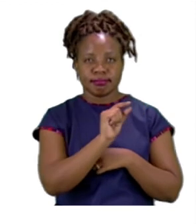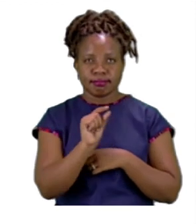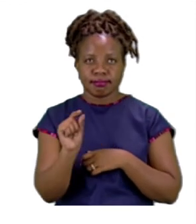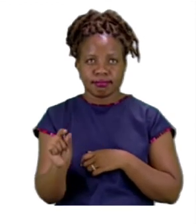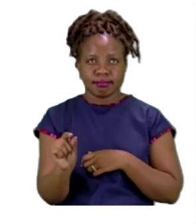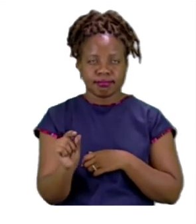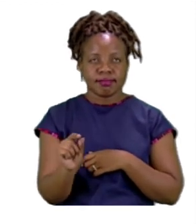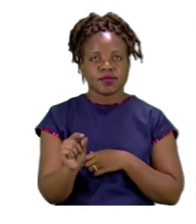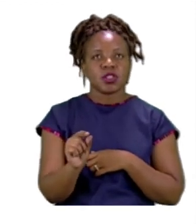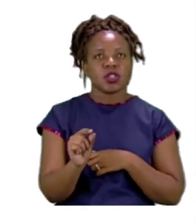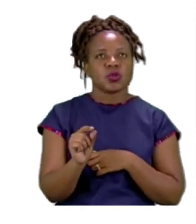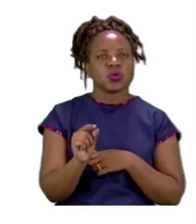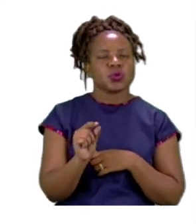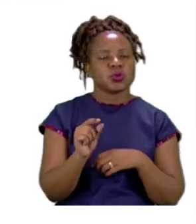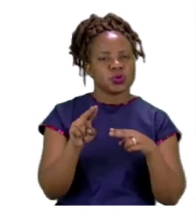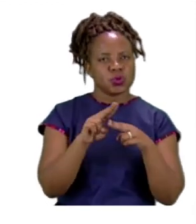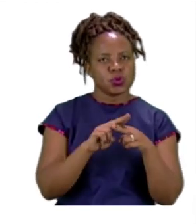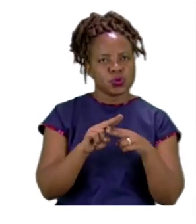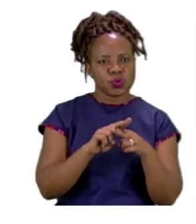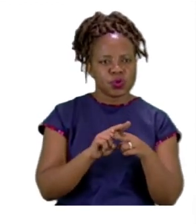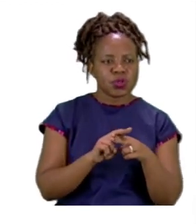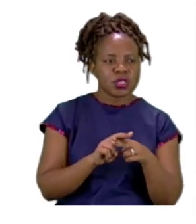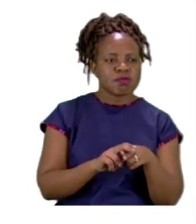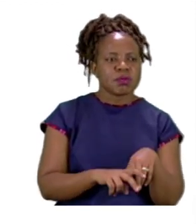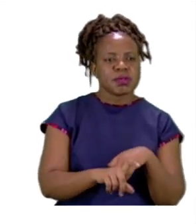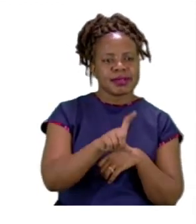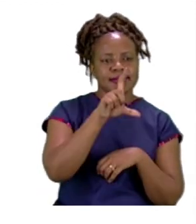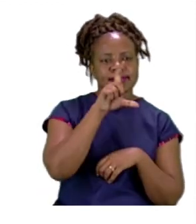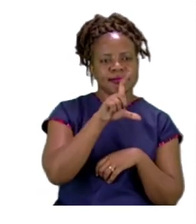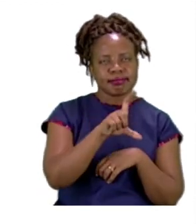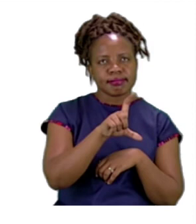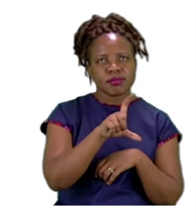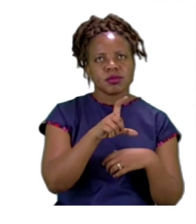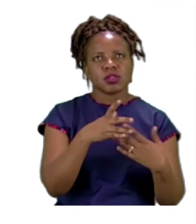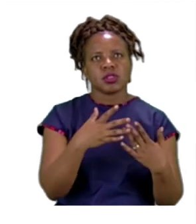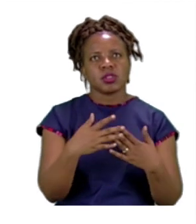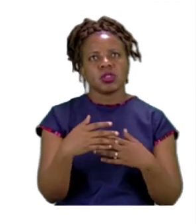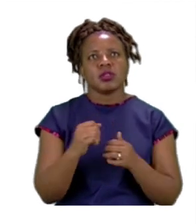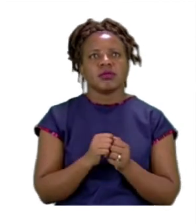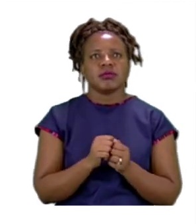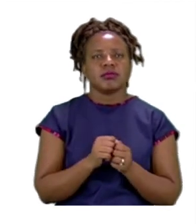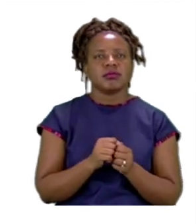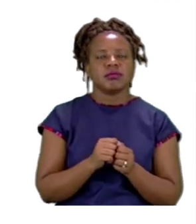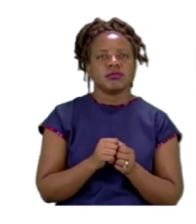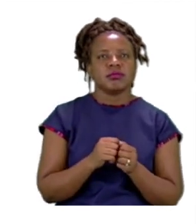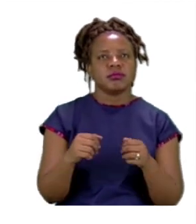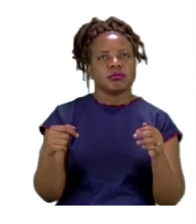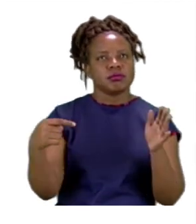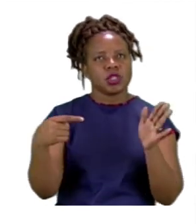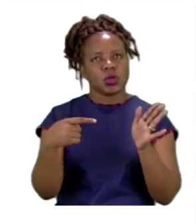you are going to be using the punctuation marks we have been talking about. First of all, capital letters are part of